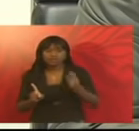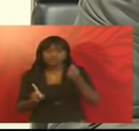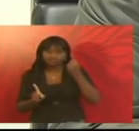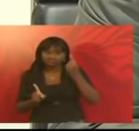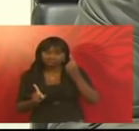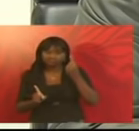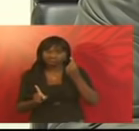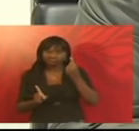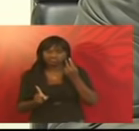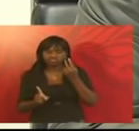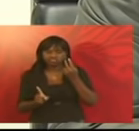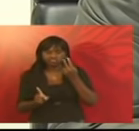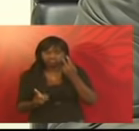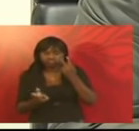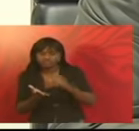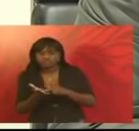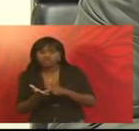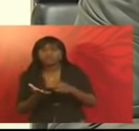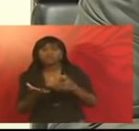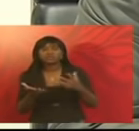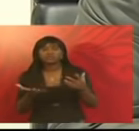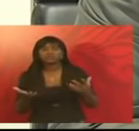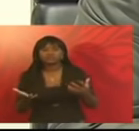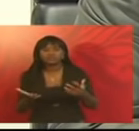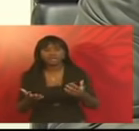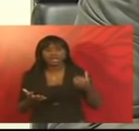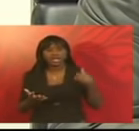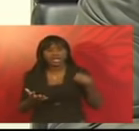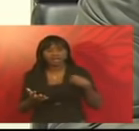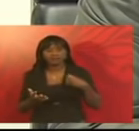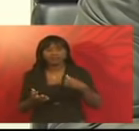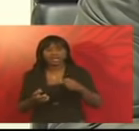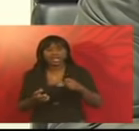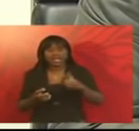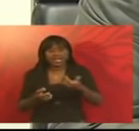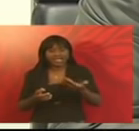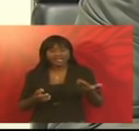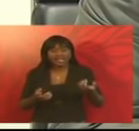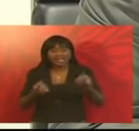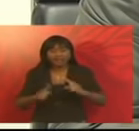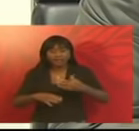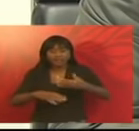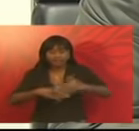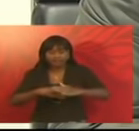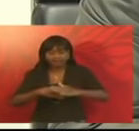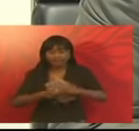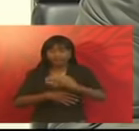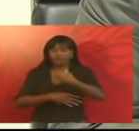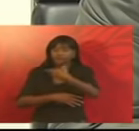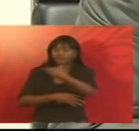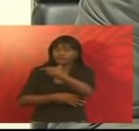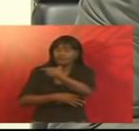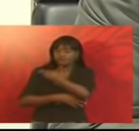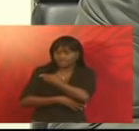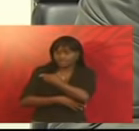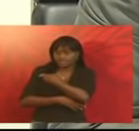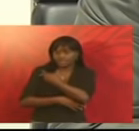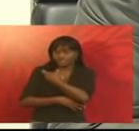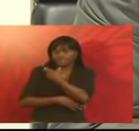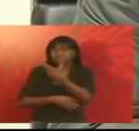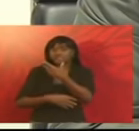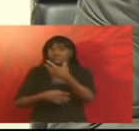or a desire to take any occurrence that happens after a vaccine as being related to the